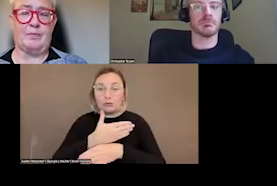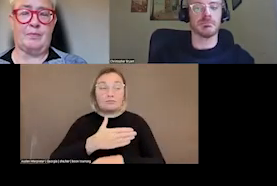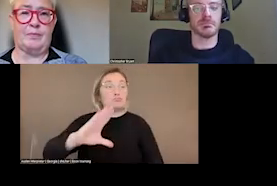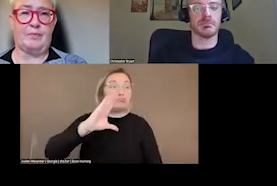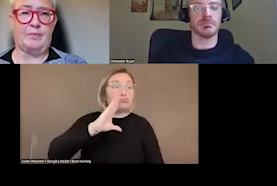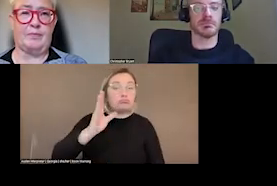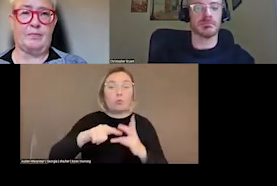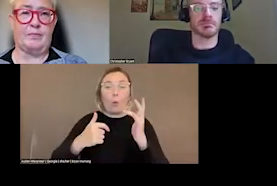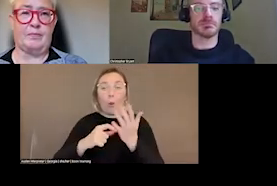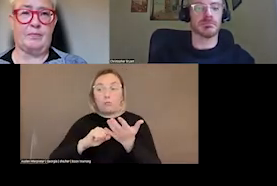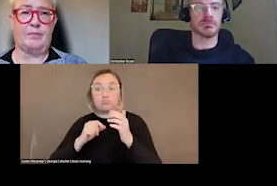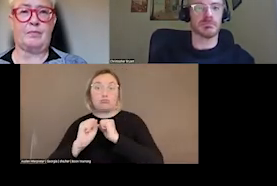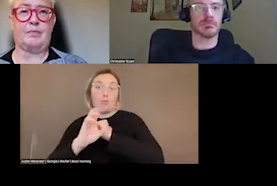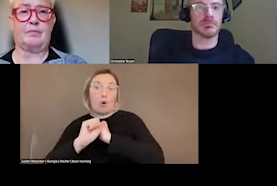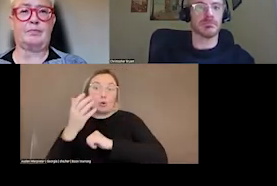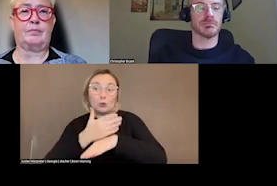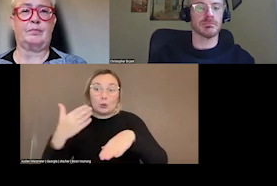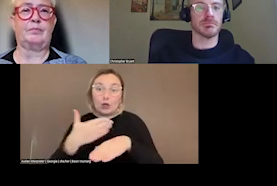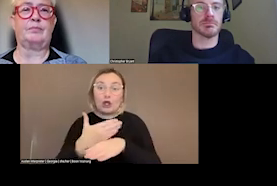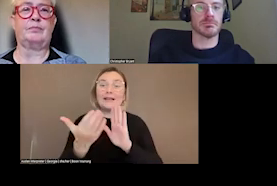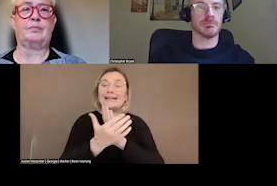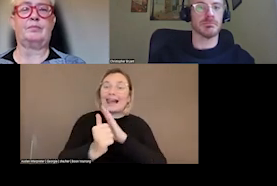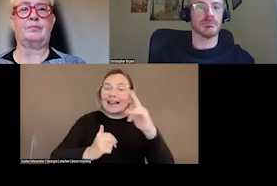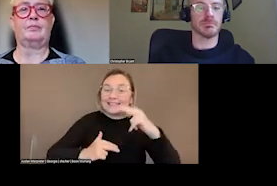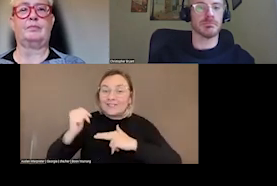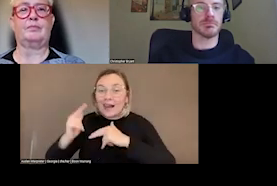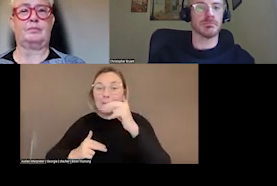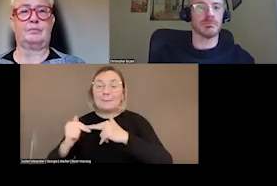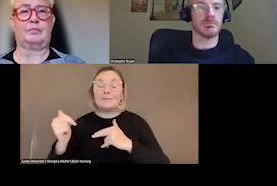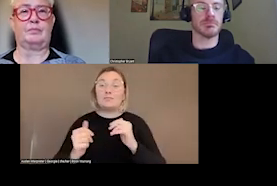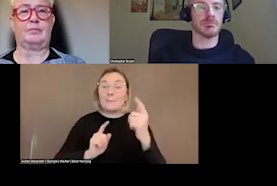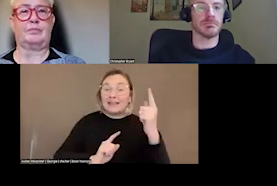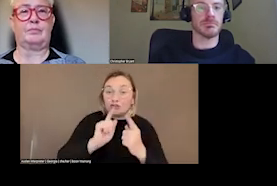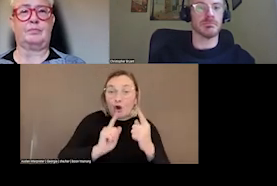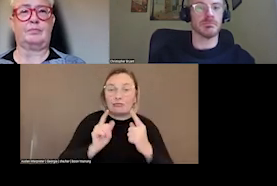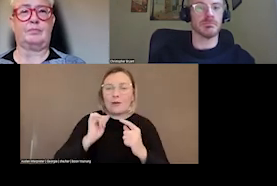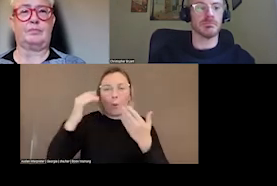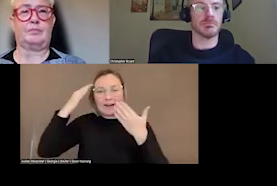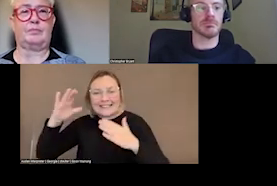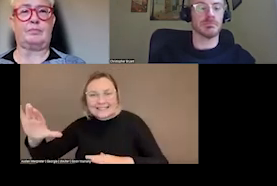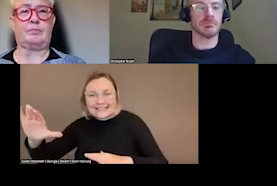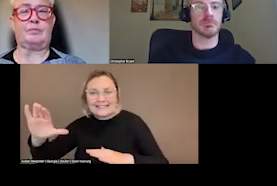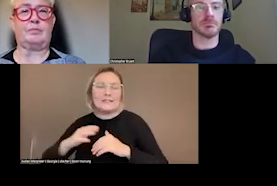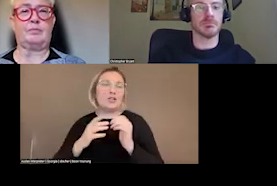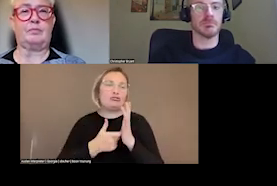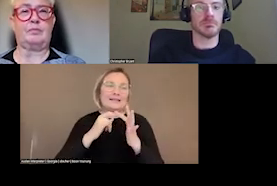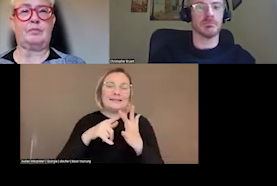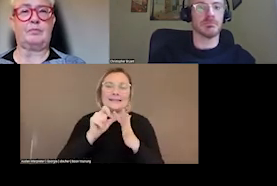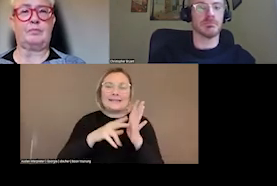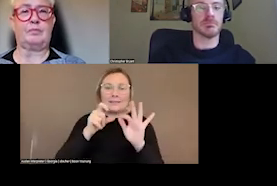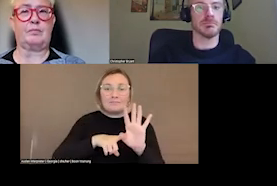or promotion of new work, skills development, mentoring or residencies,